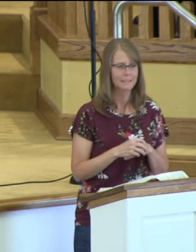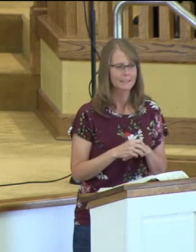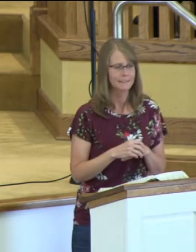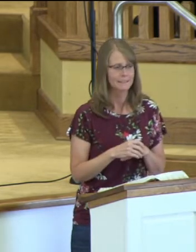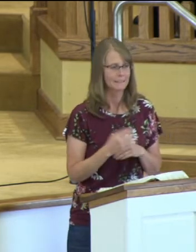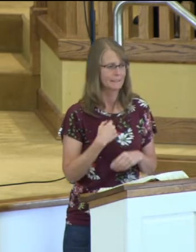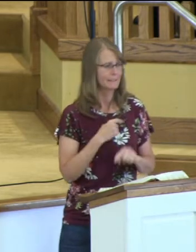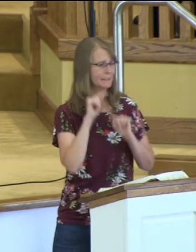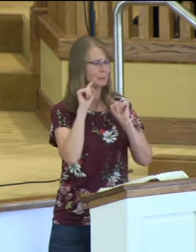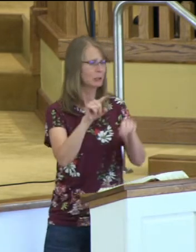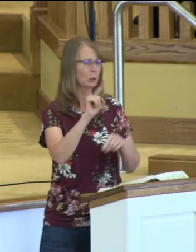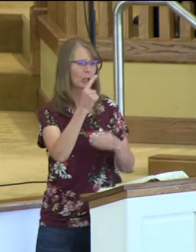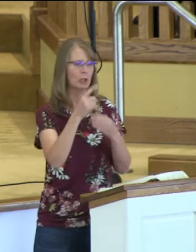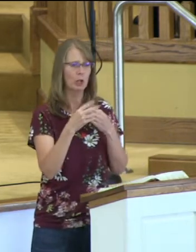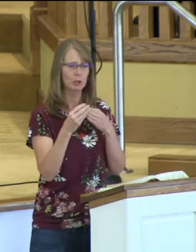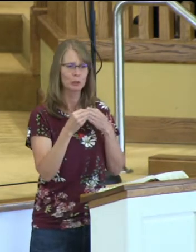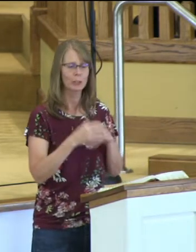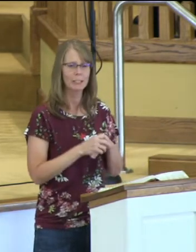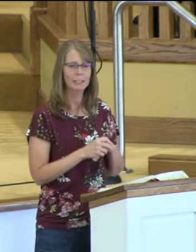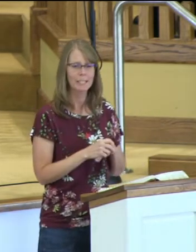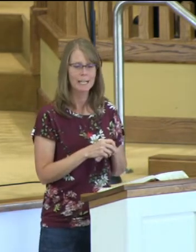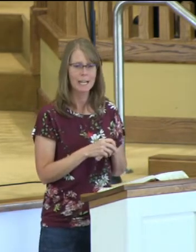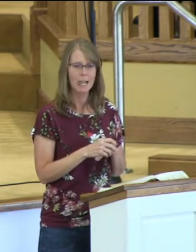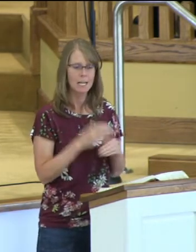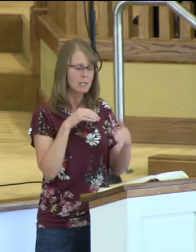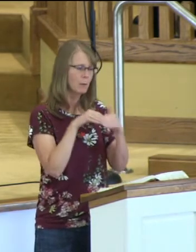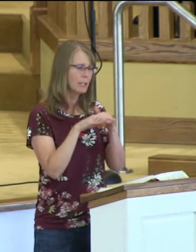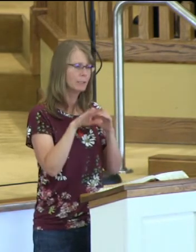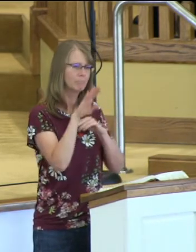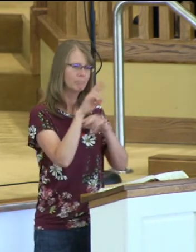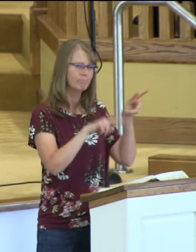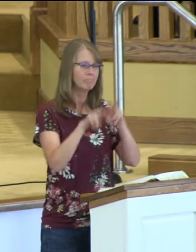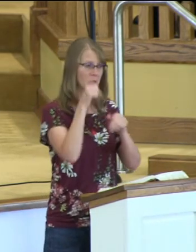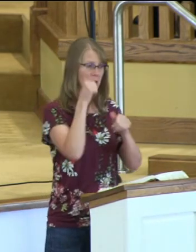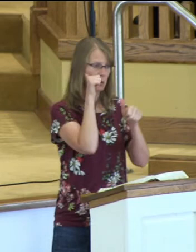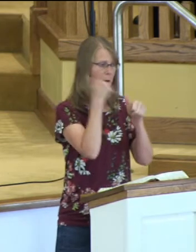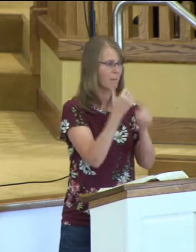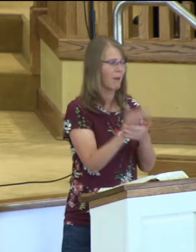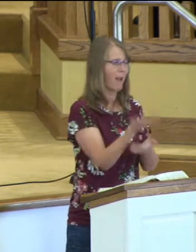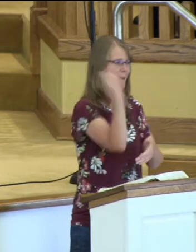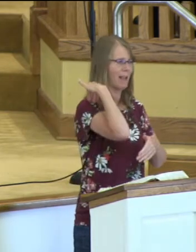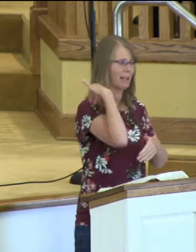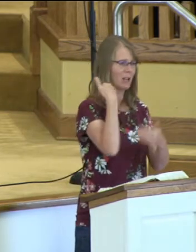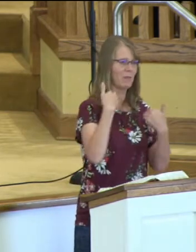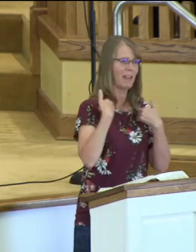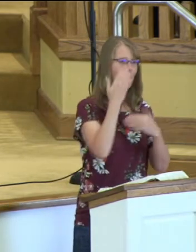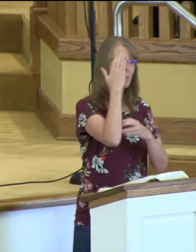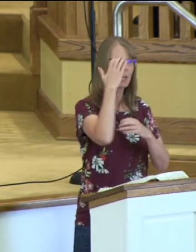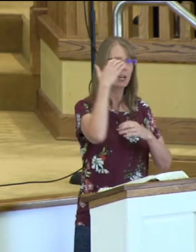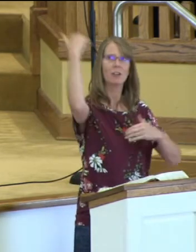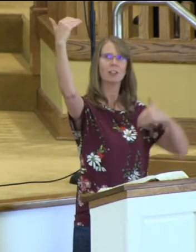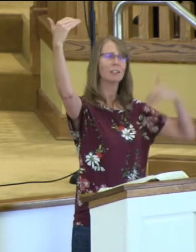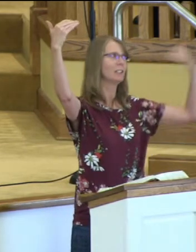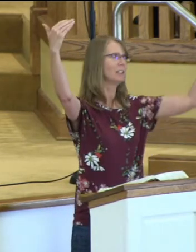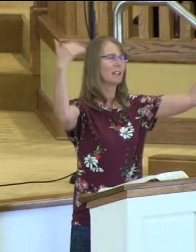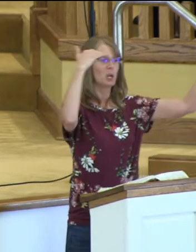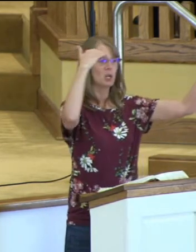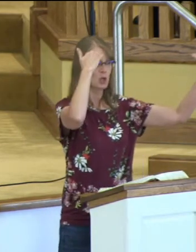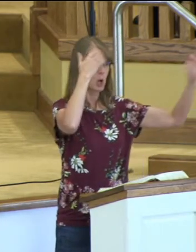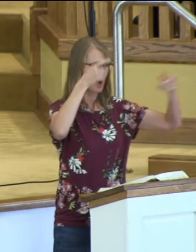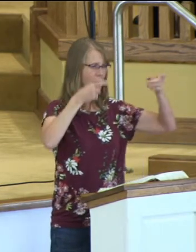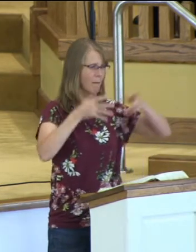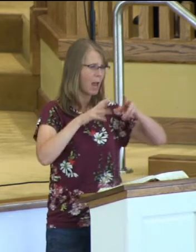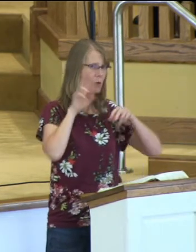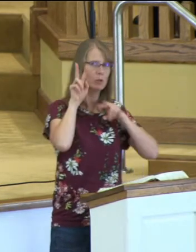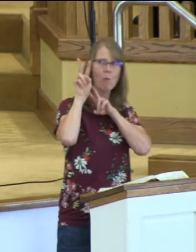were at a dollar store, Dollar General. Remember back in the day when there was mirrors all around the tops, and you knew the manager was watching you